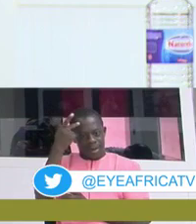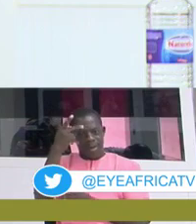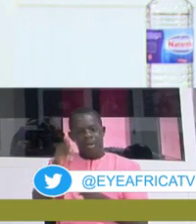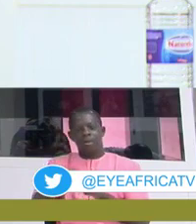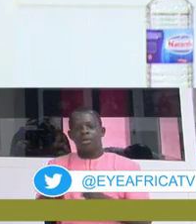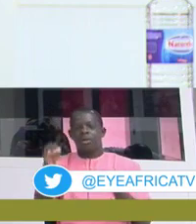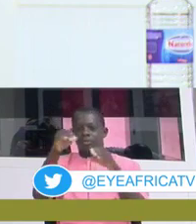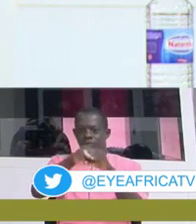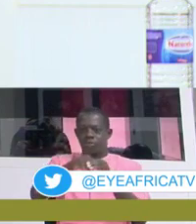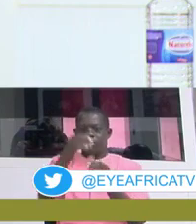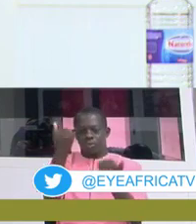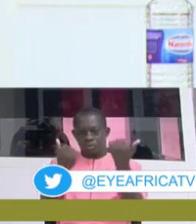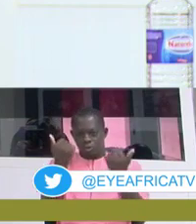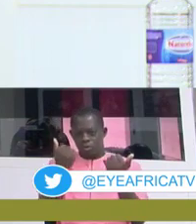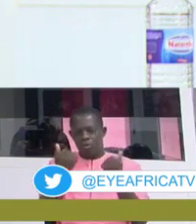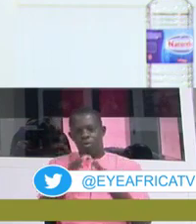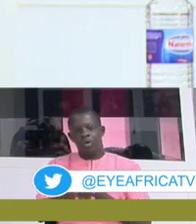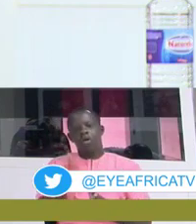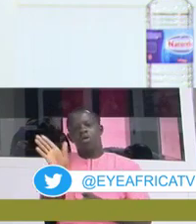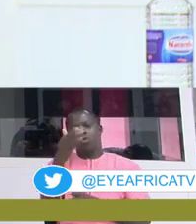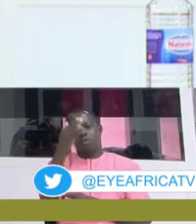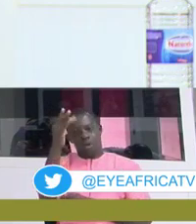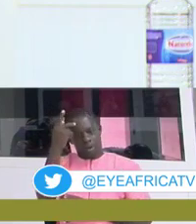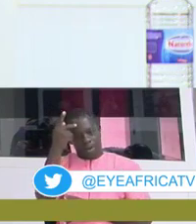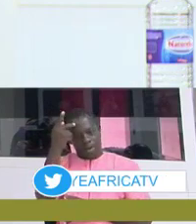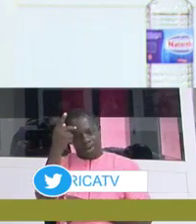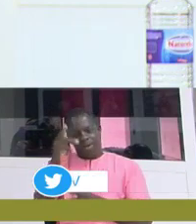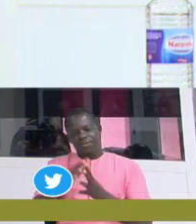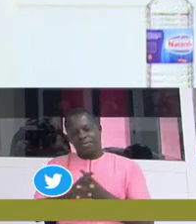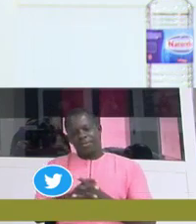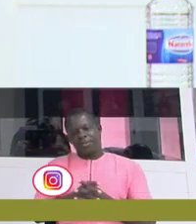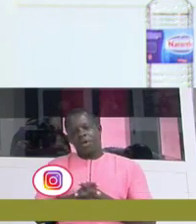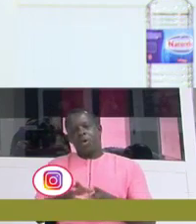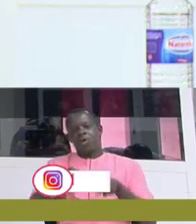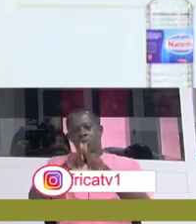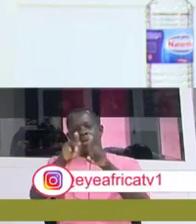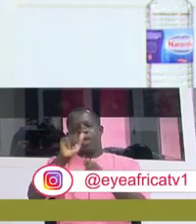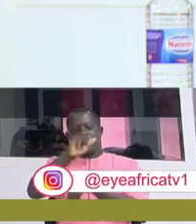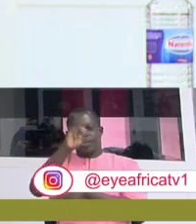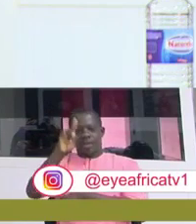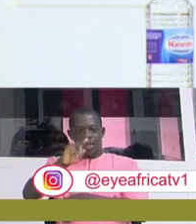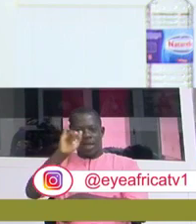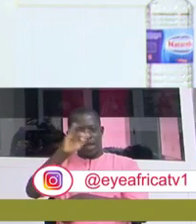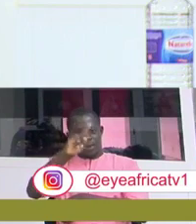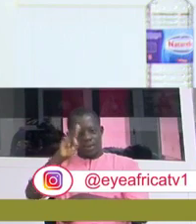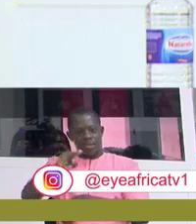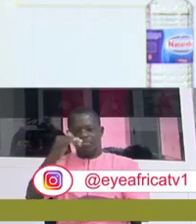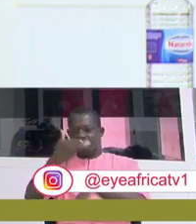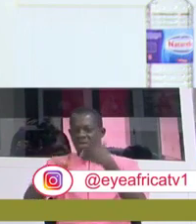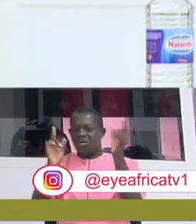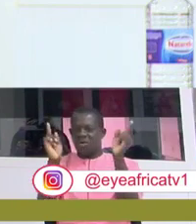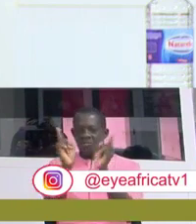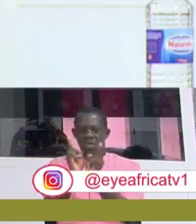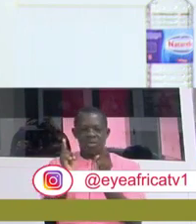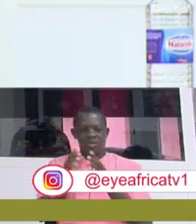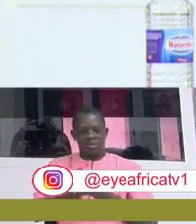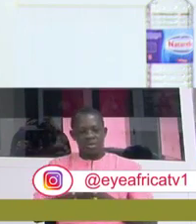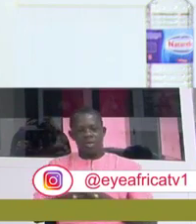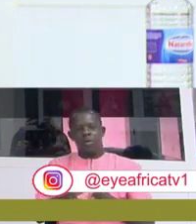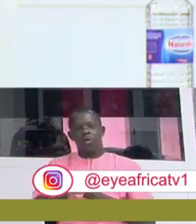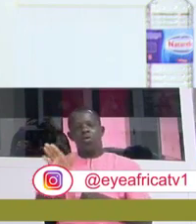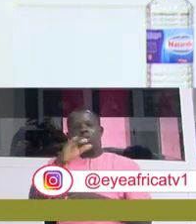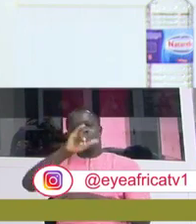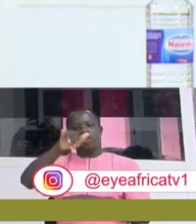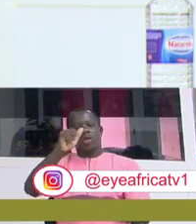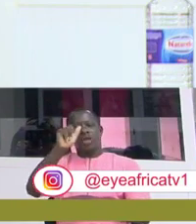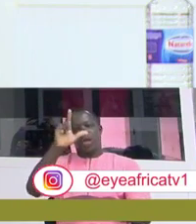I will join them and go to Kanilai. I never met with Assis. I used